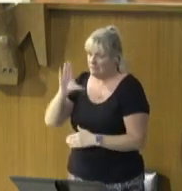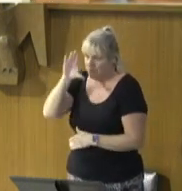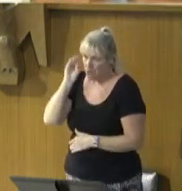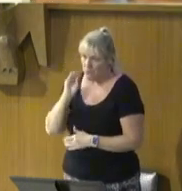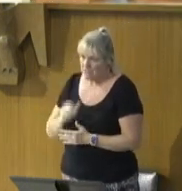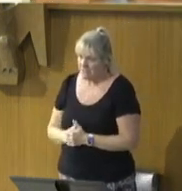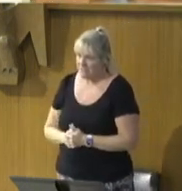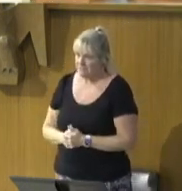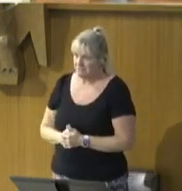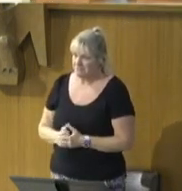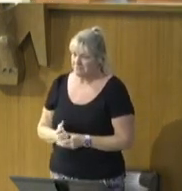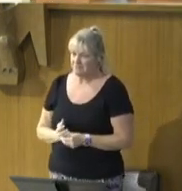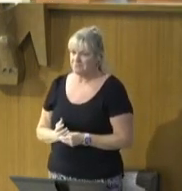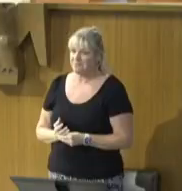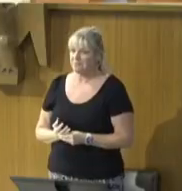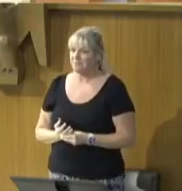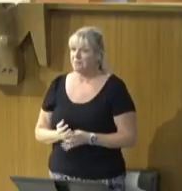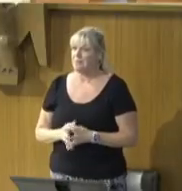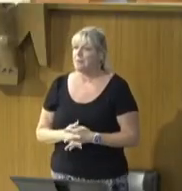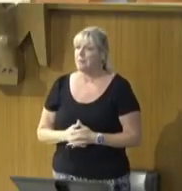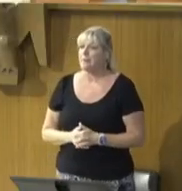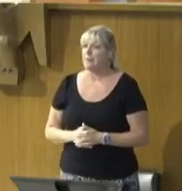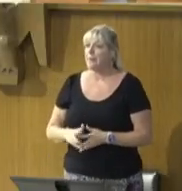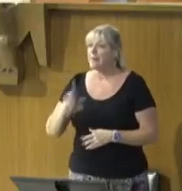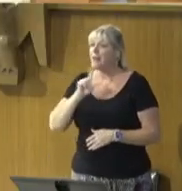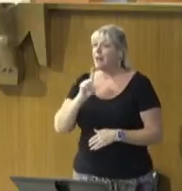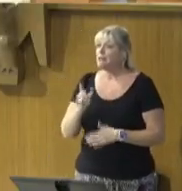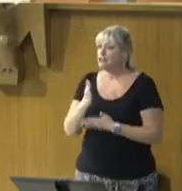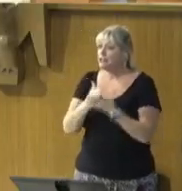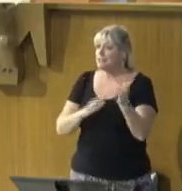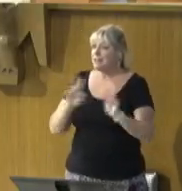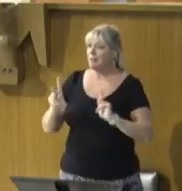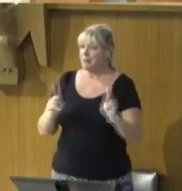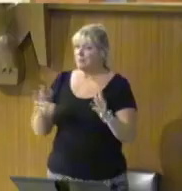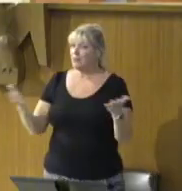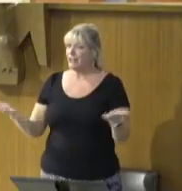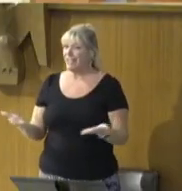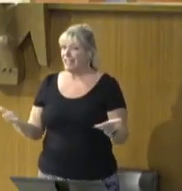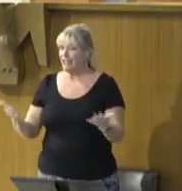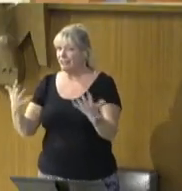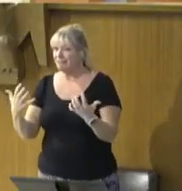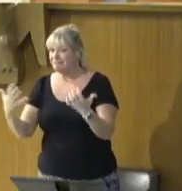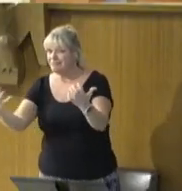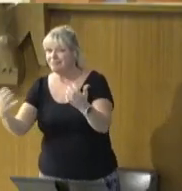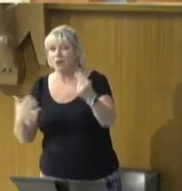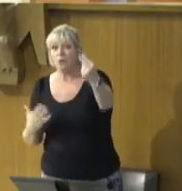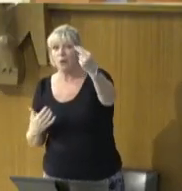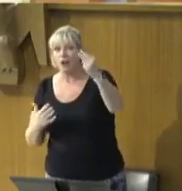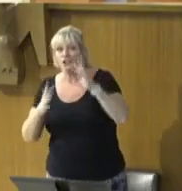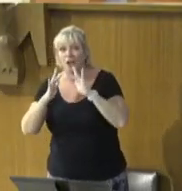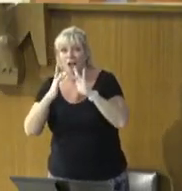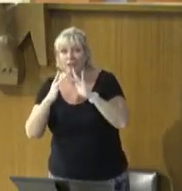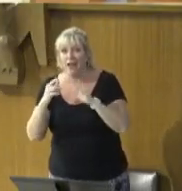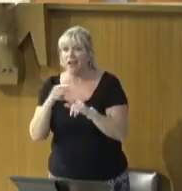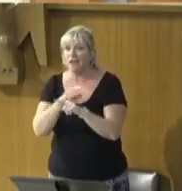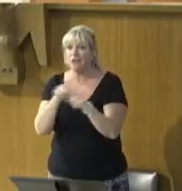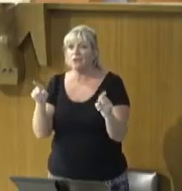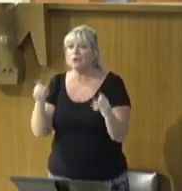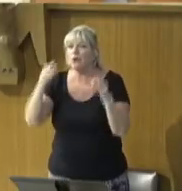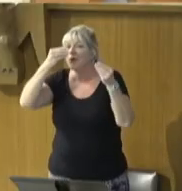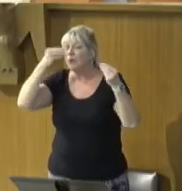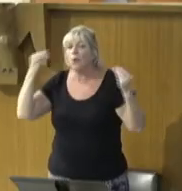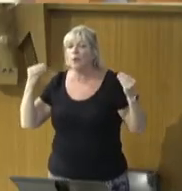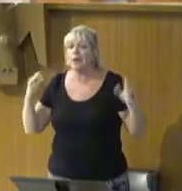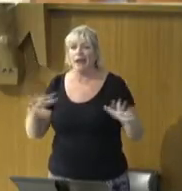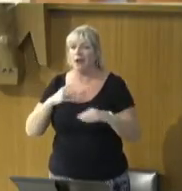I am sure that there are people here in the sanctuary and watching online who could not care any less about